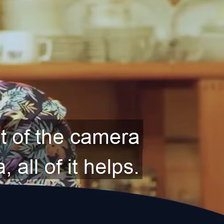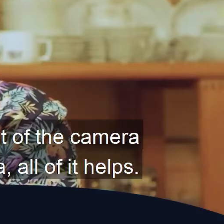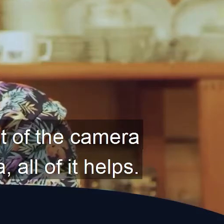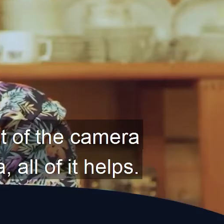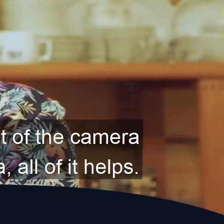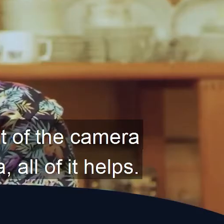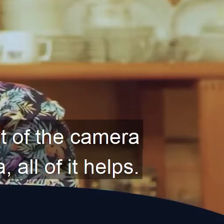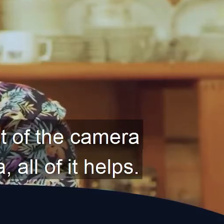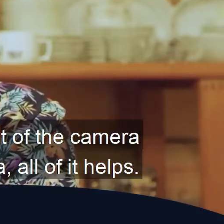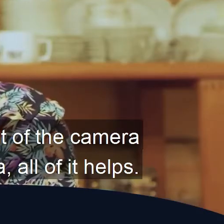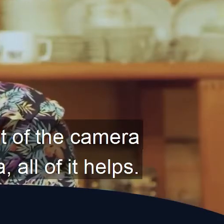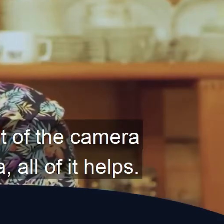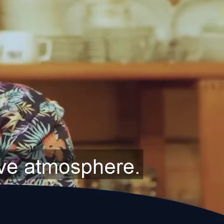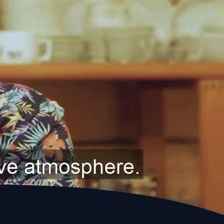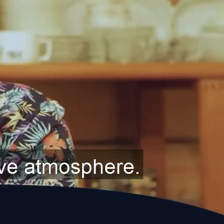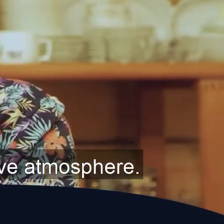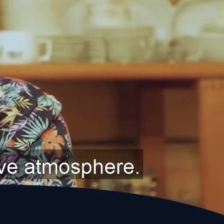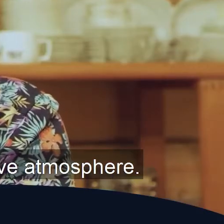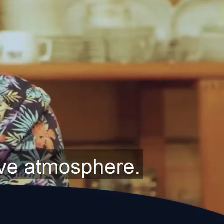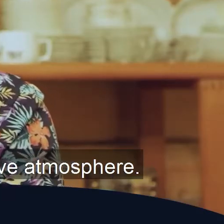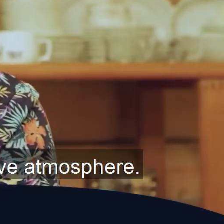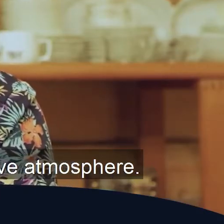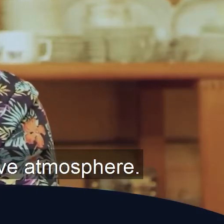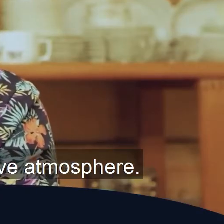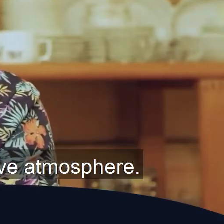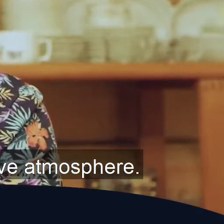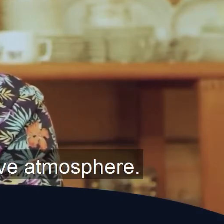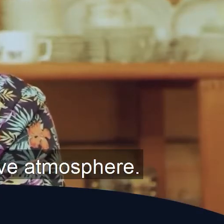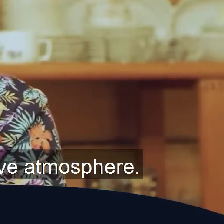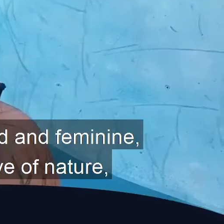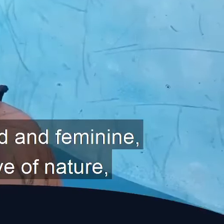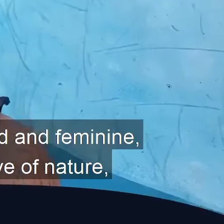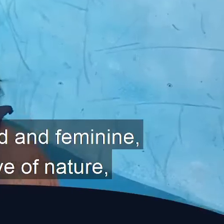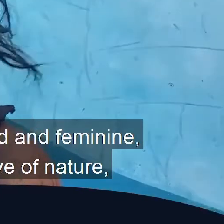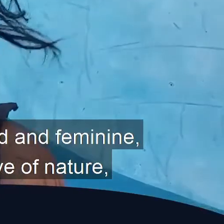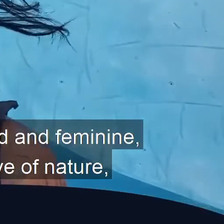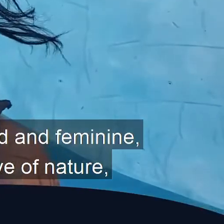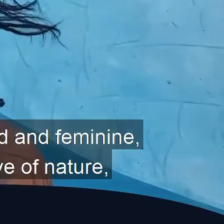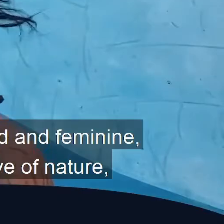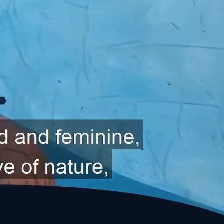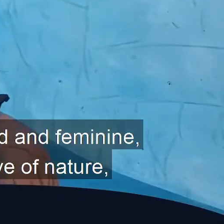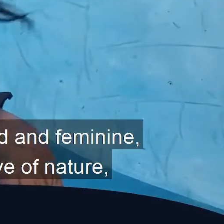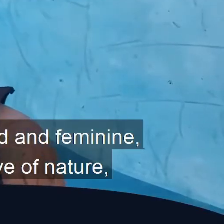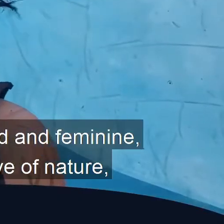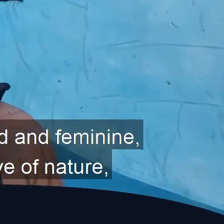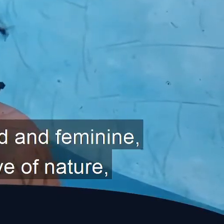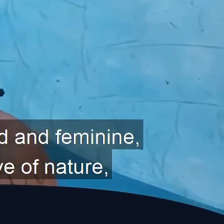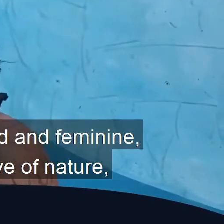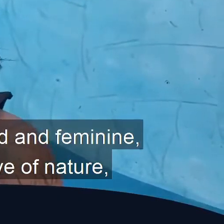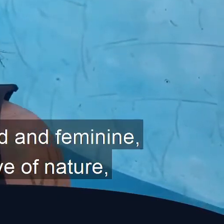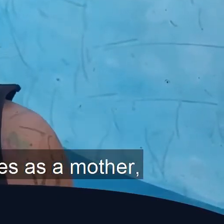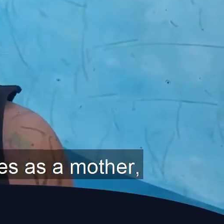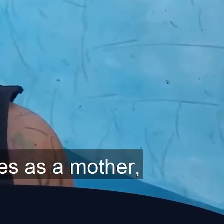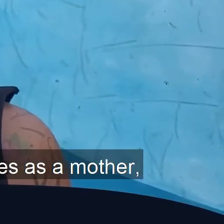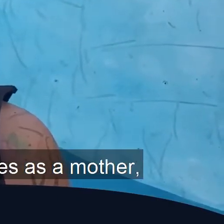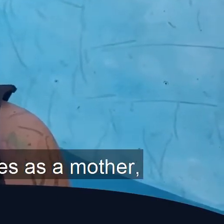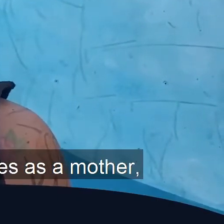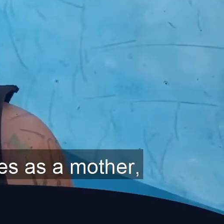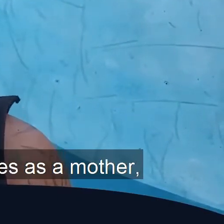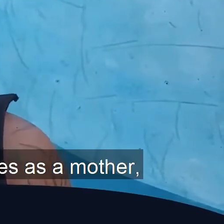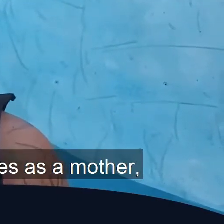behind the camera. All of it helps, and it just fuels the creative atmosphere. My style is bold and feminine, influenced by my love of